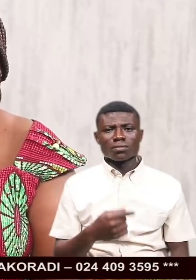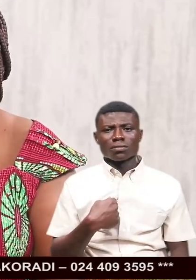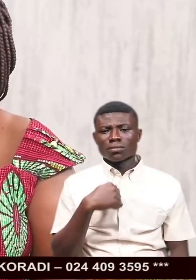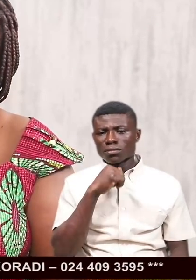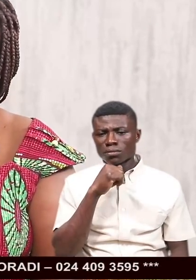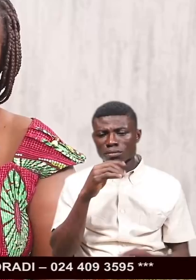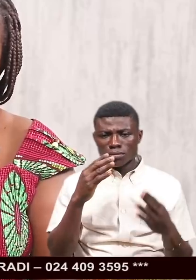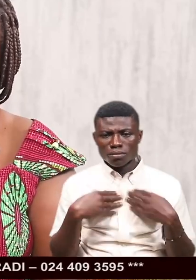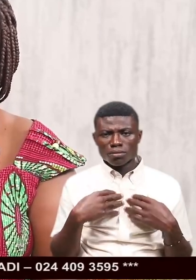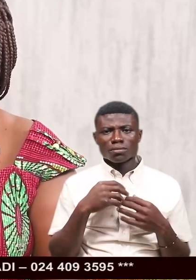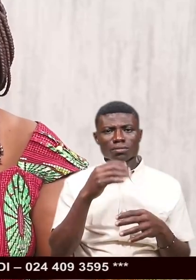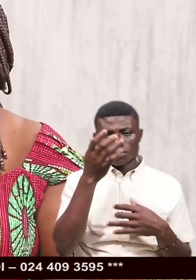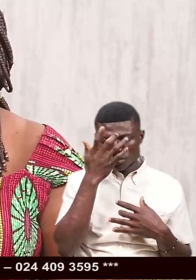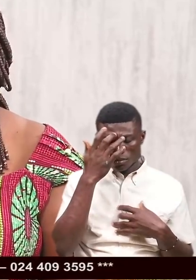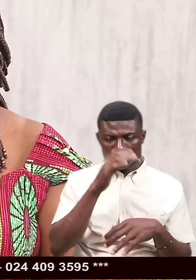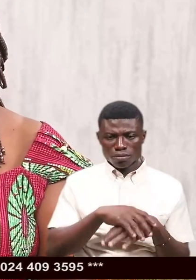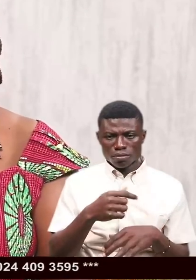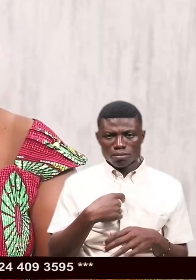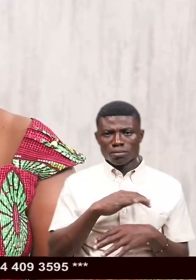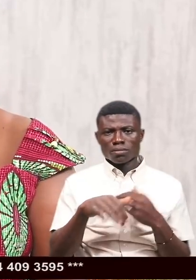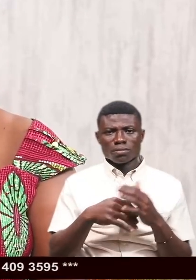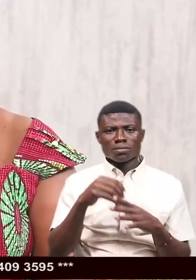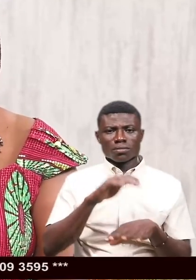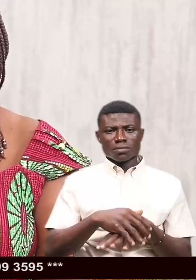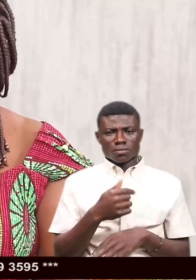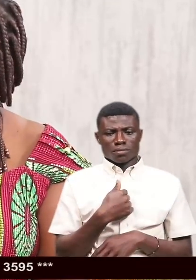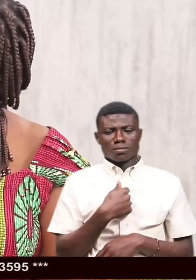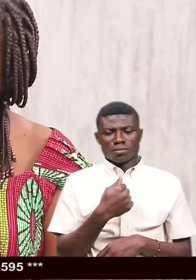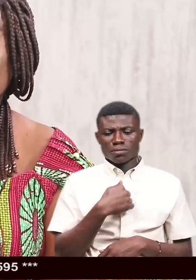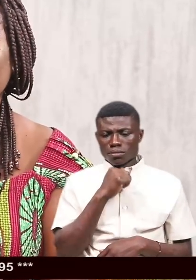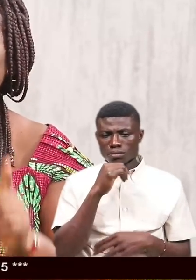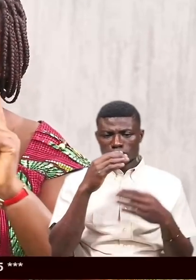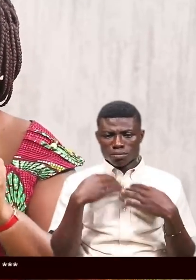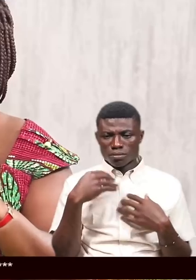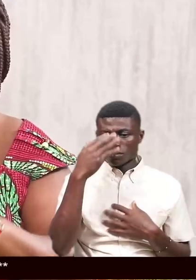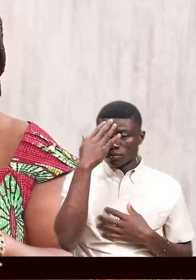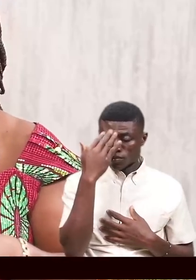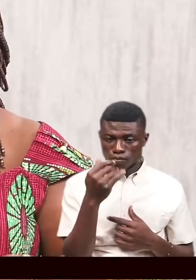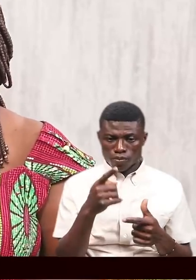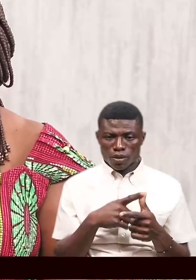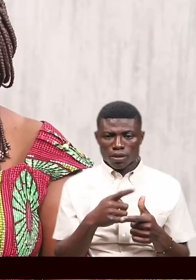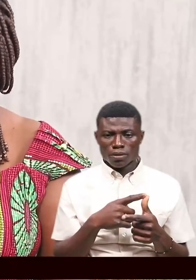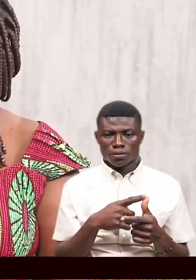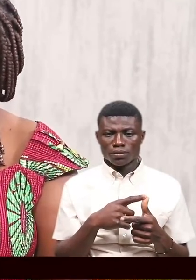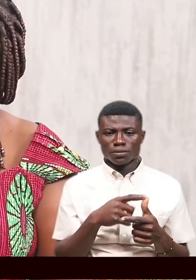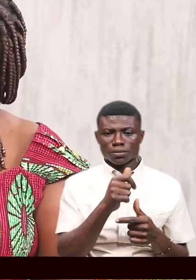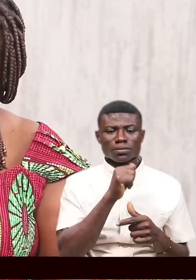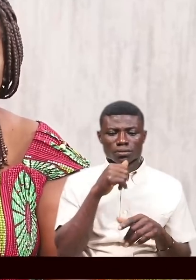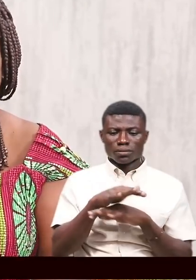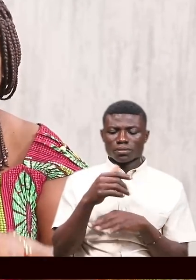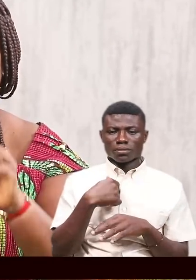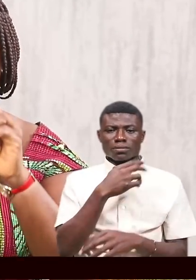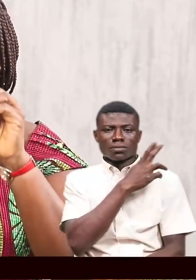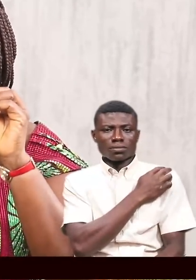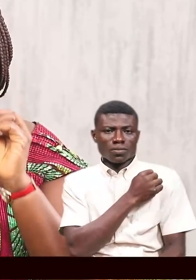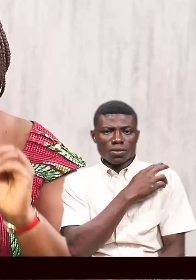accept in yare wa na obubogu mi so no because one on farming ko hun doctor e